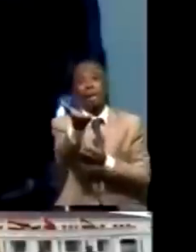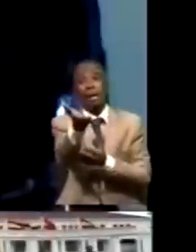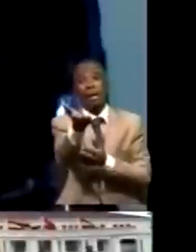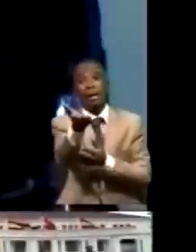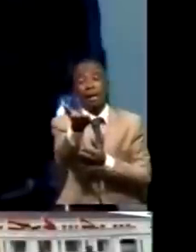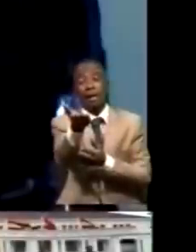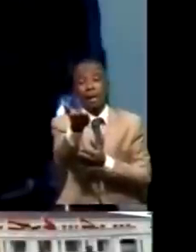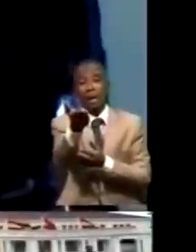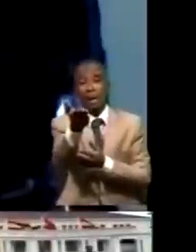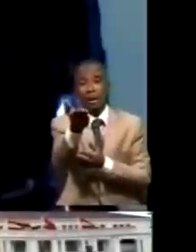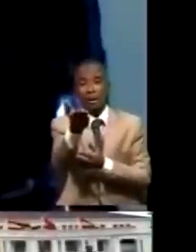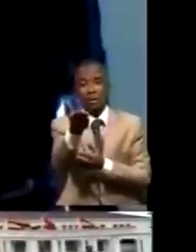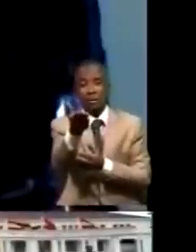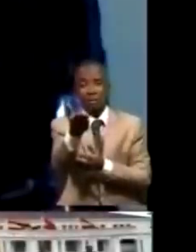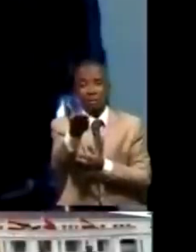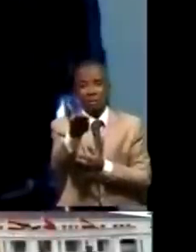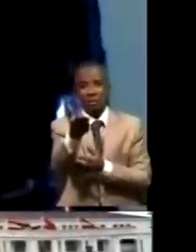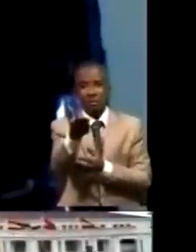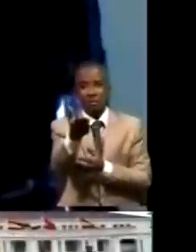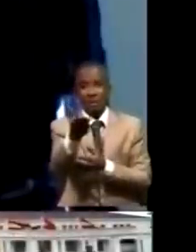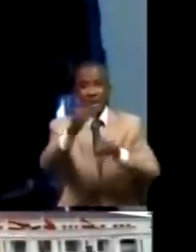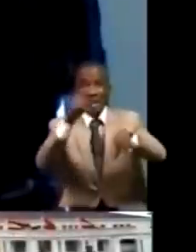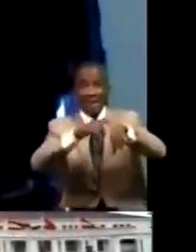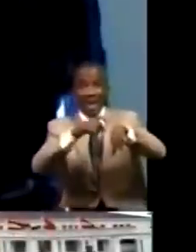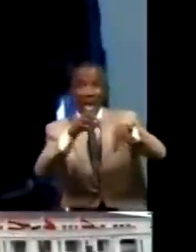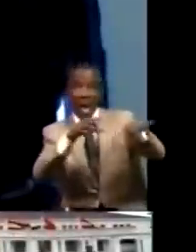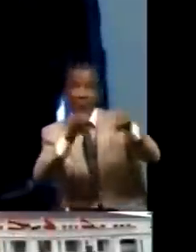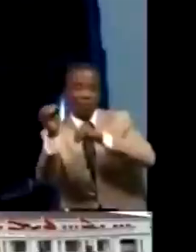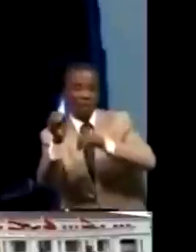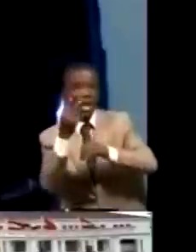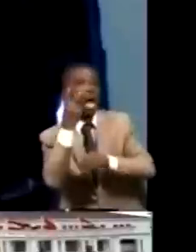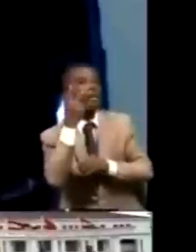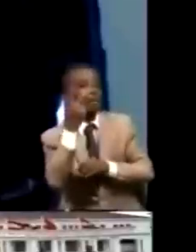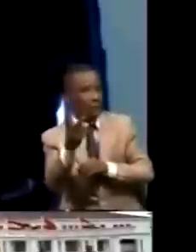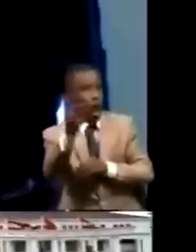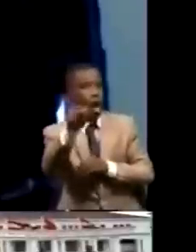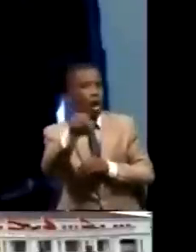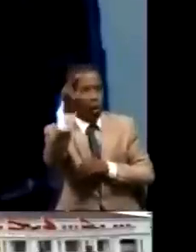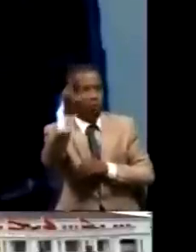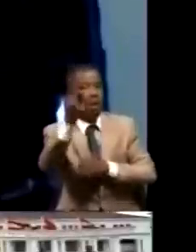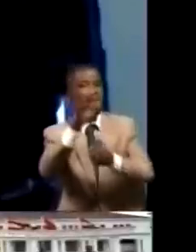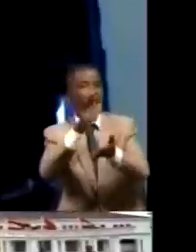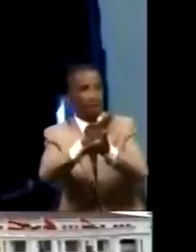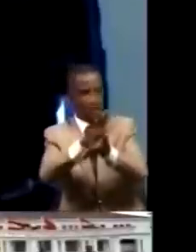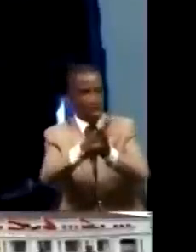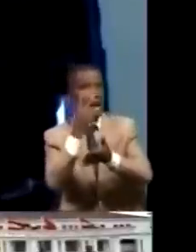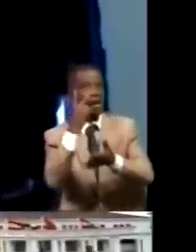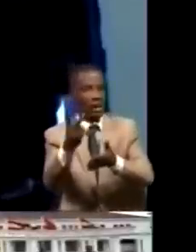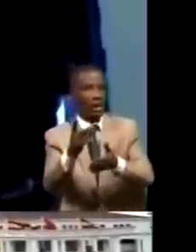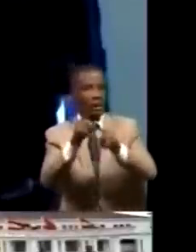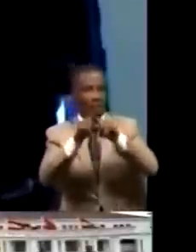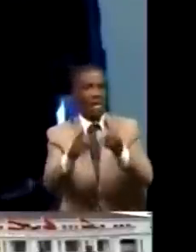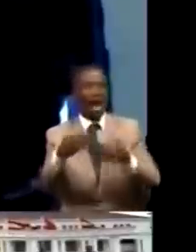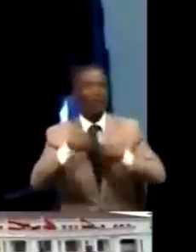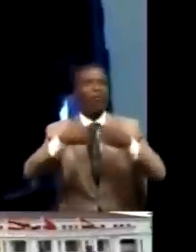The regional... By the time I was leaving, yes, I had seen the forms for the Northern Region, and I had